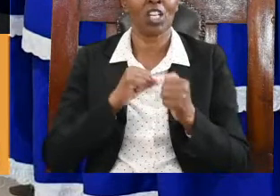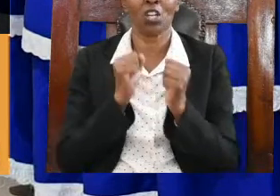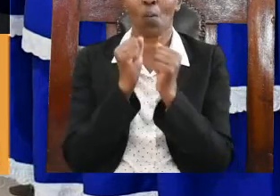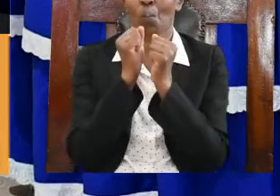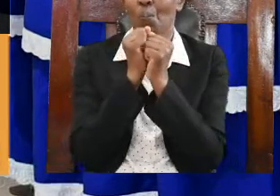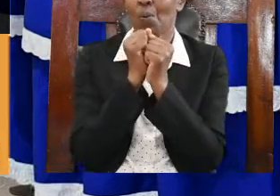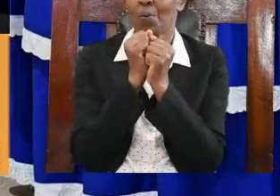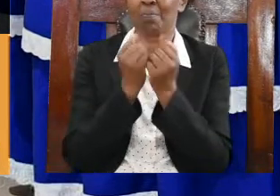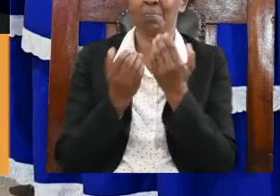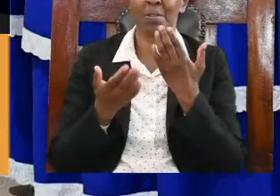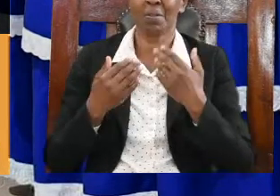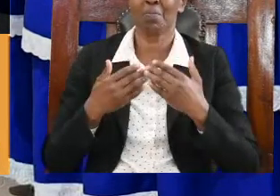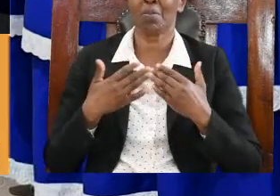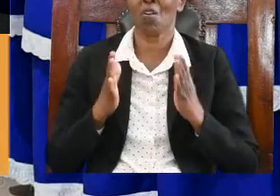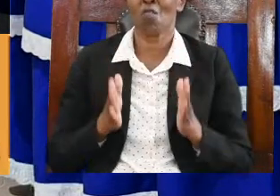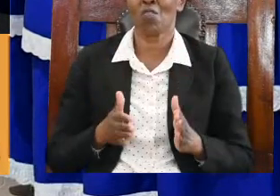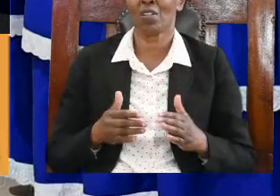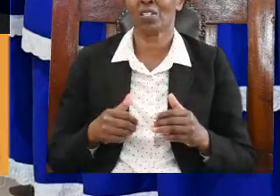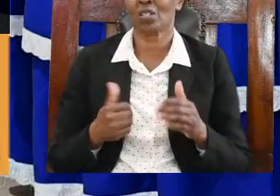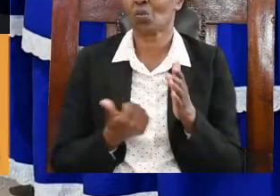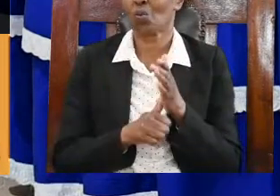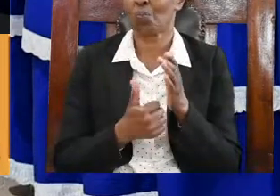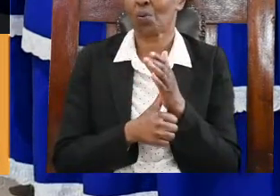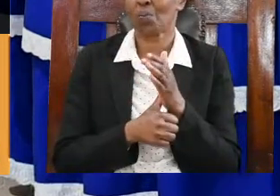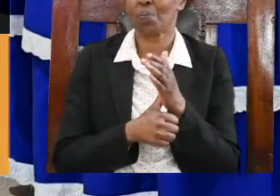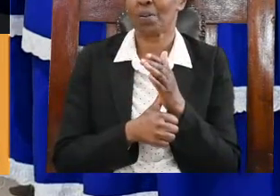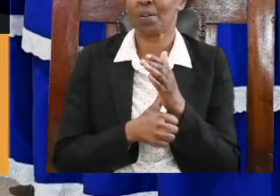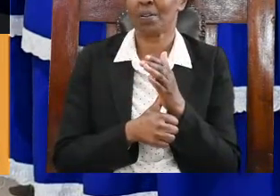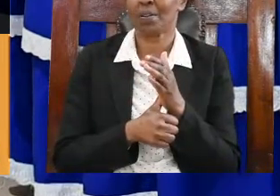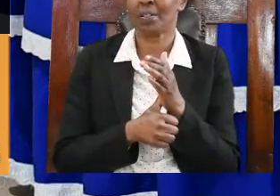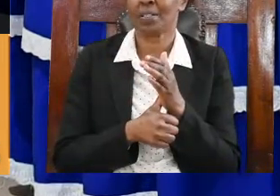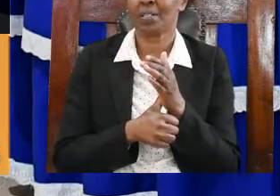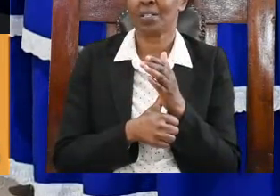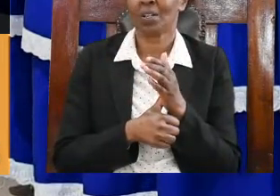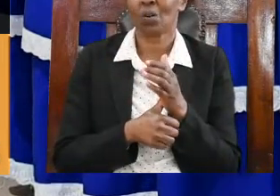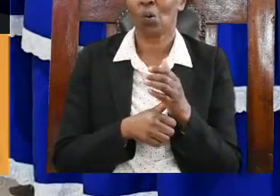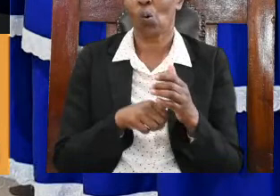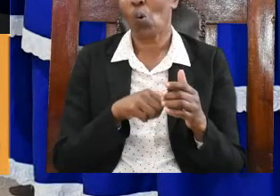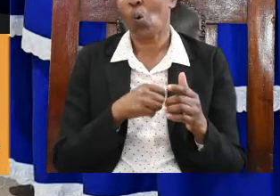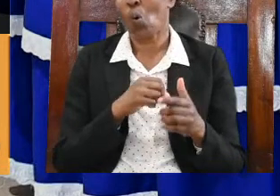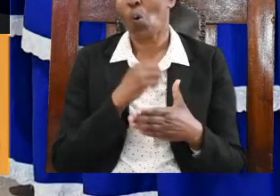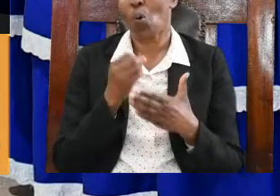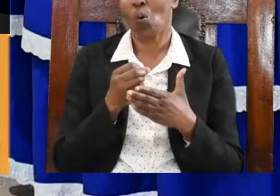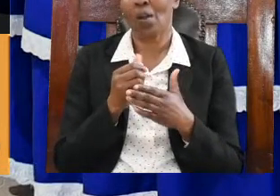may have been a physical problem, or it may have been some relentless enemies.